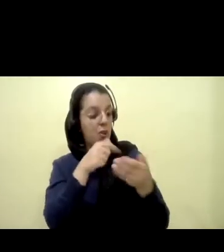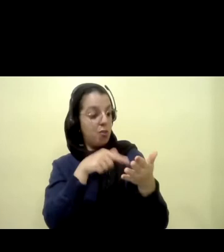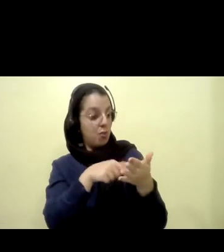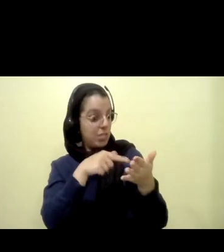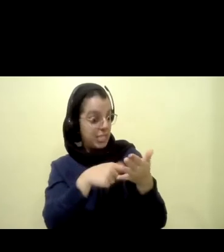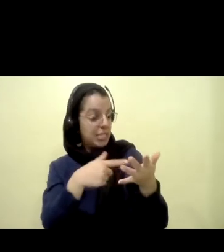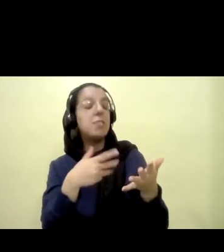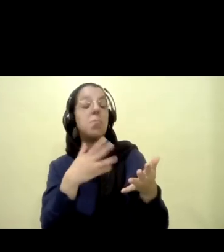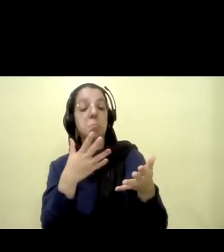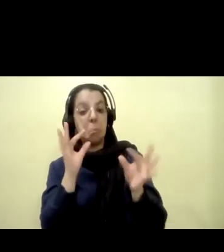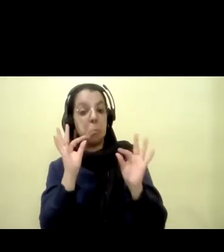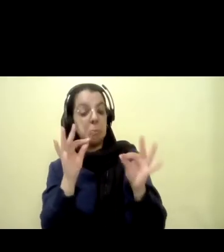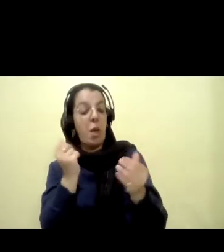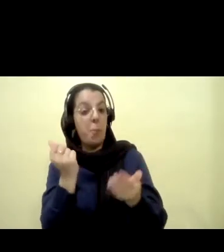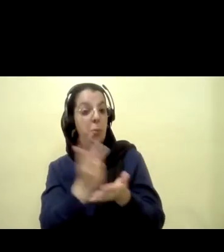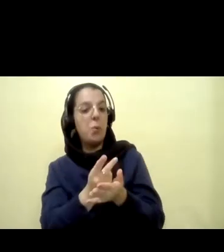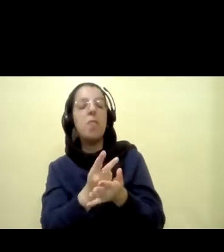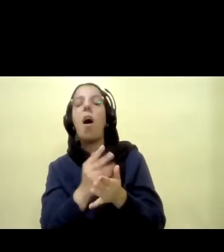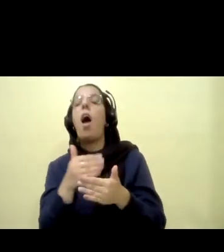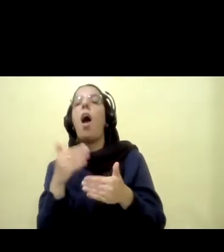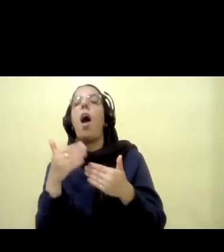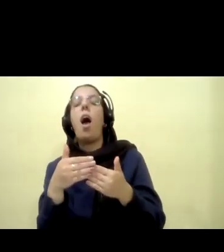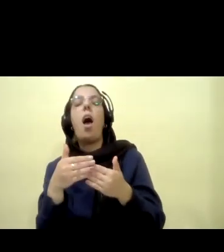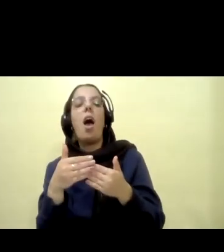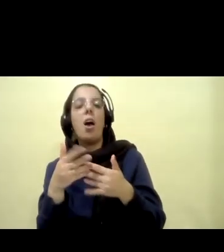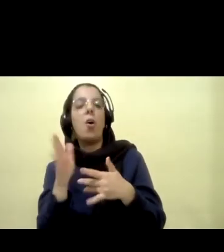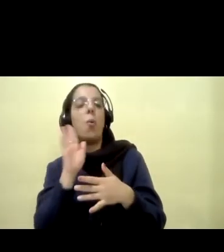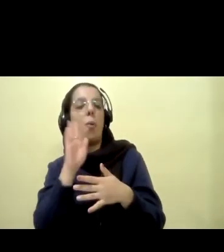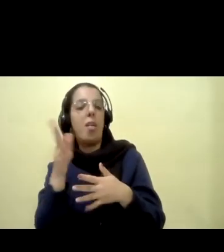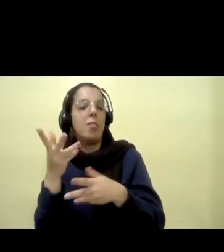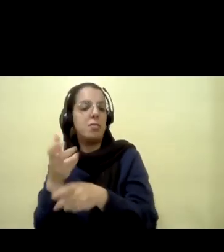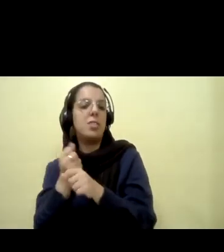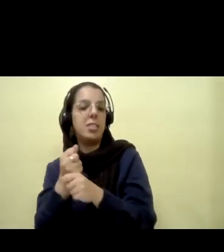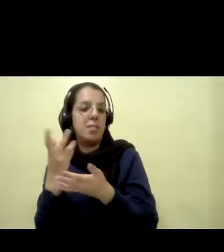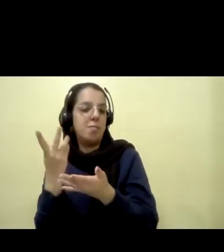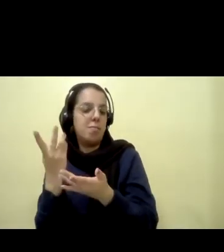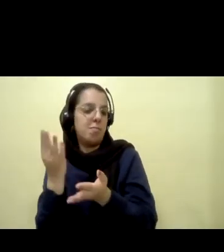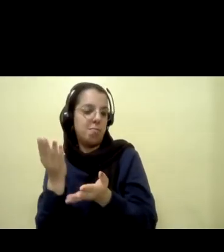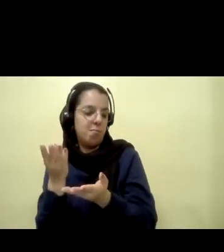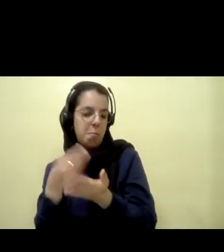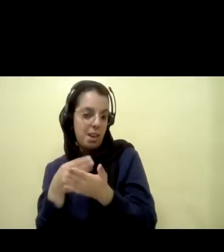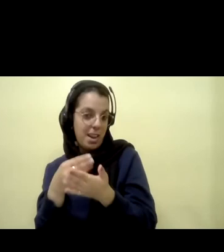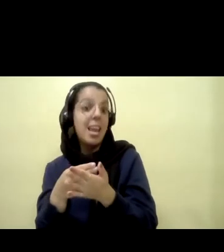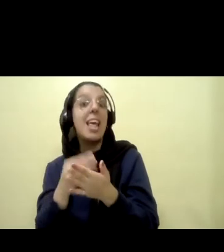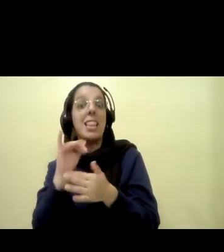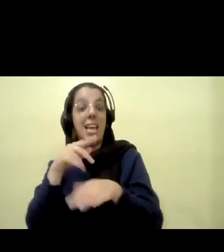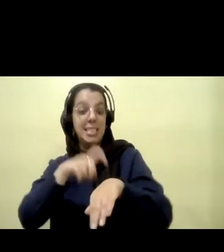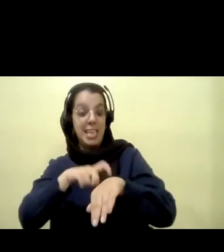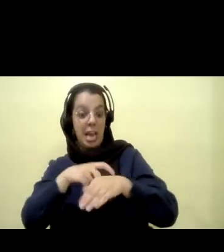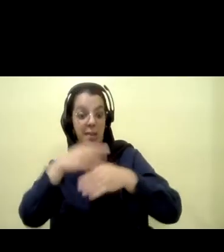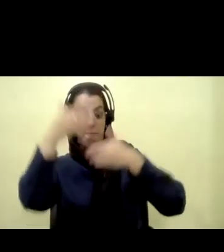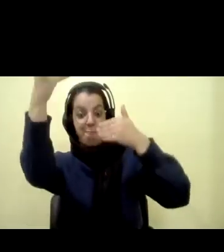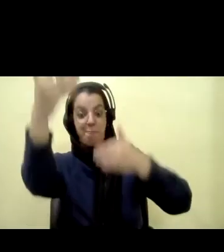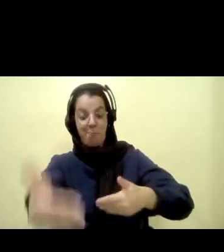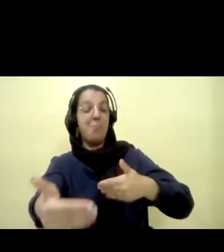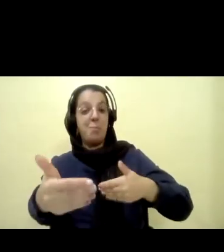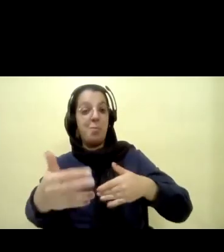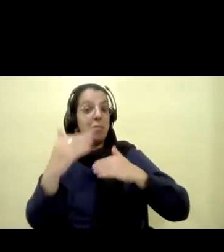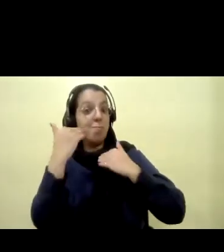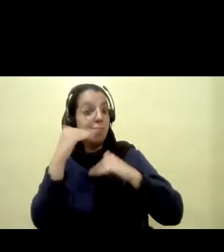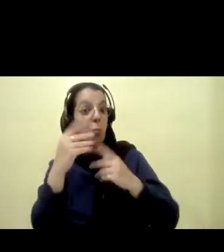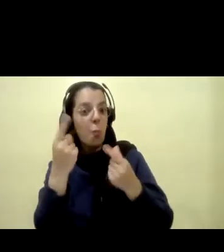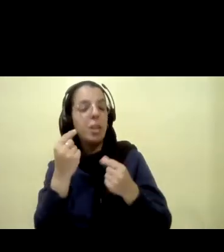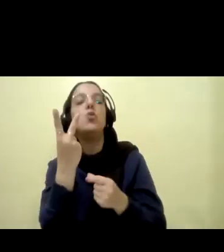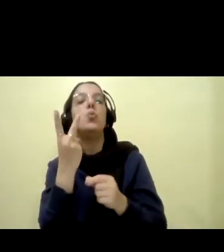activities, and from that notification letter, you have 2 years. So, you know, you could start as early as, you know, say April or May